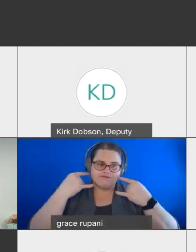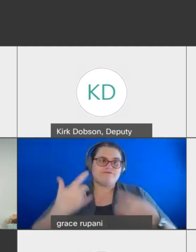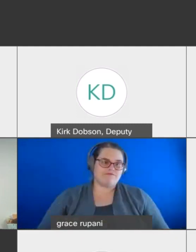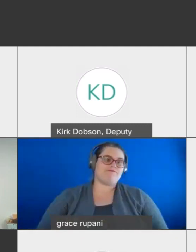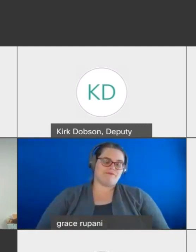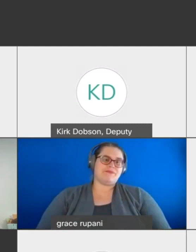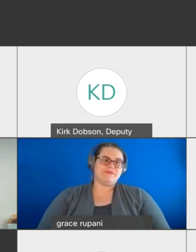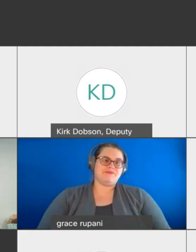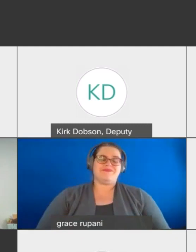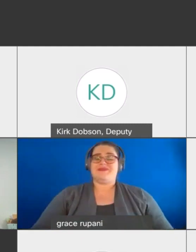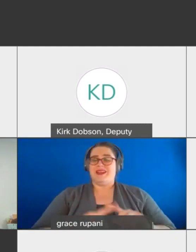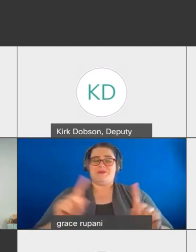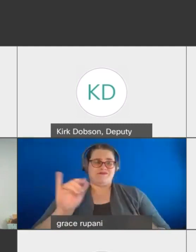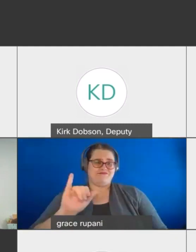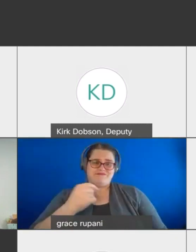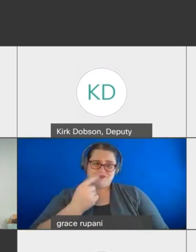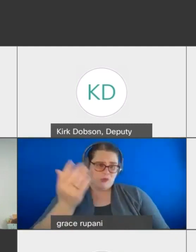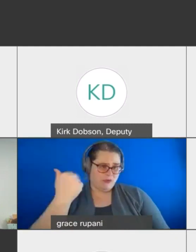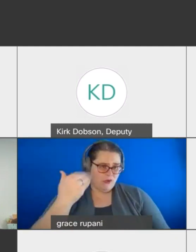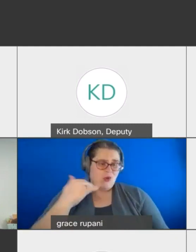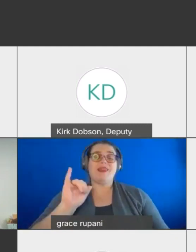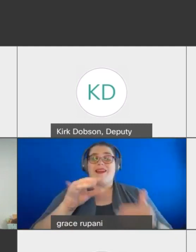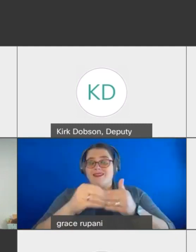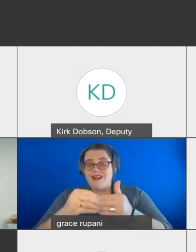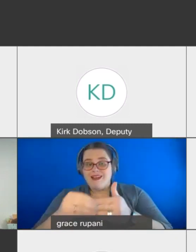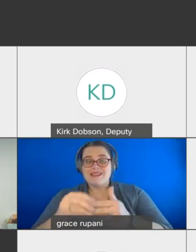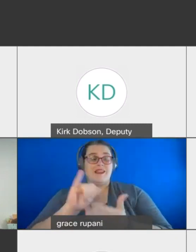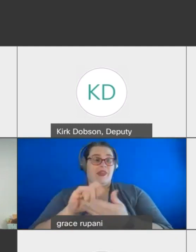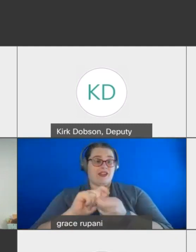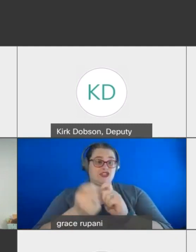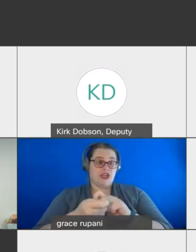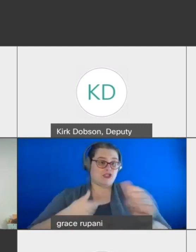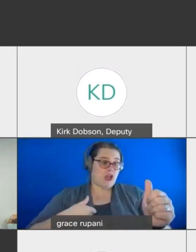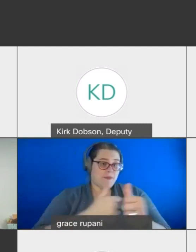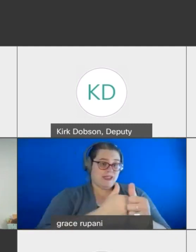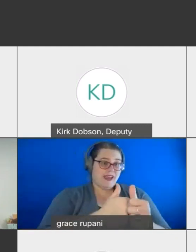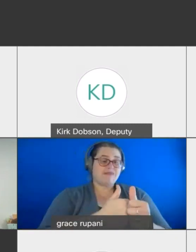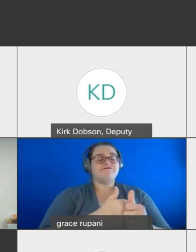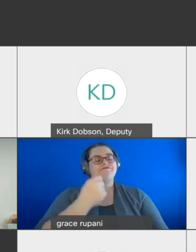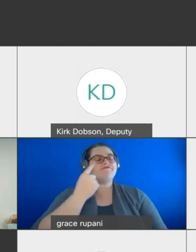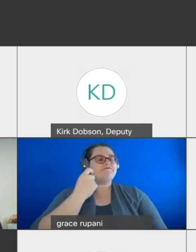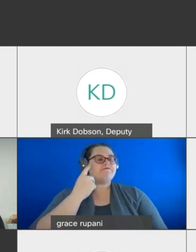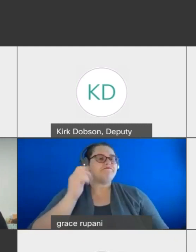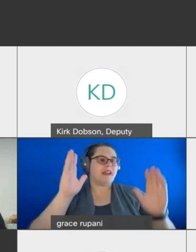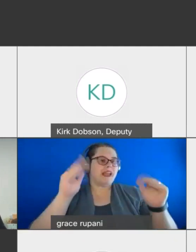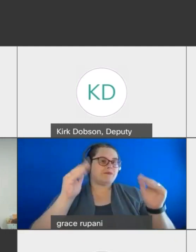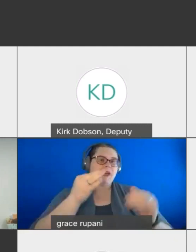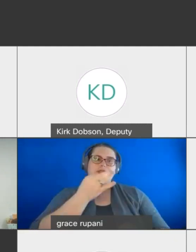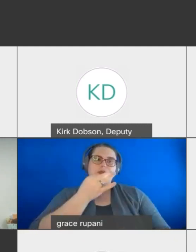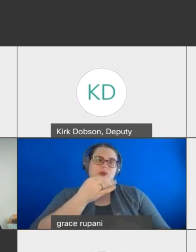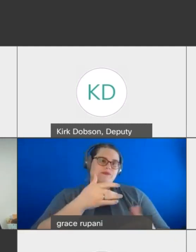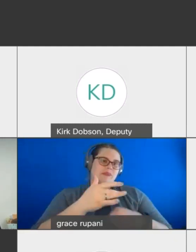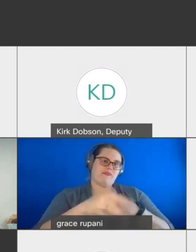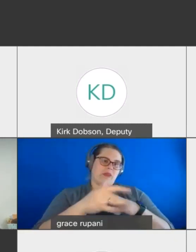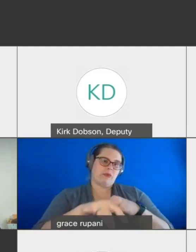But as I said, that updated guidance should be available soon from DC Health, and